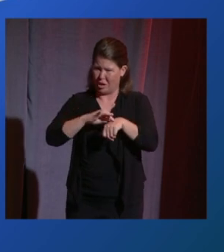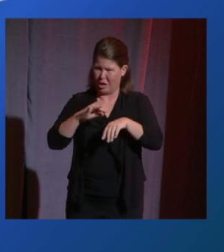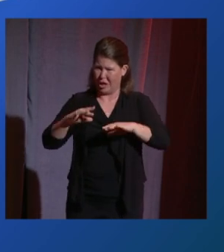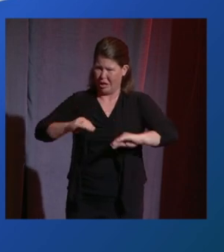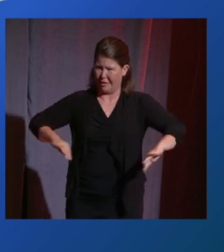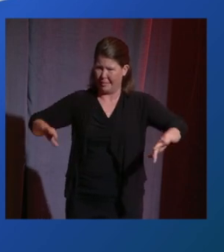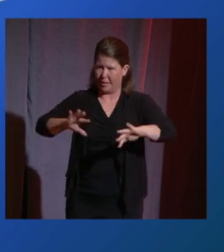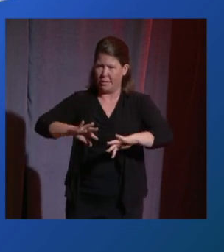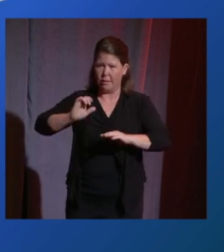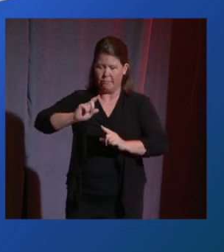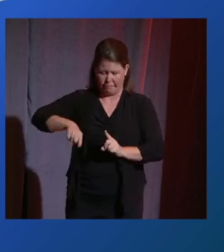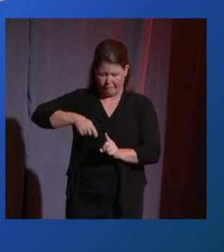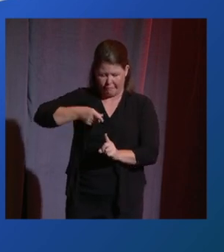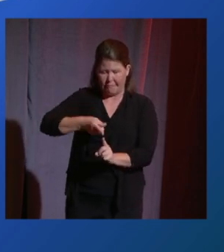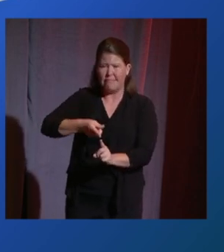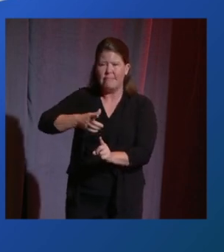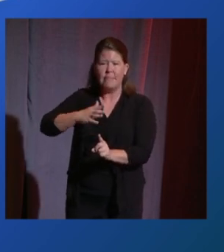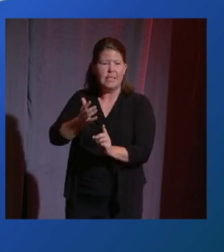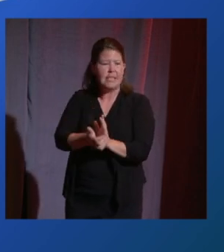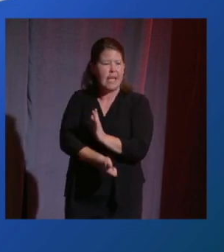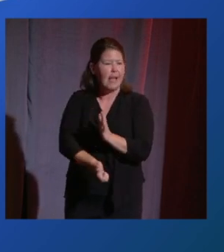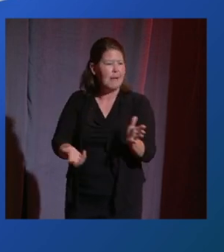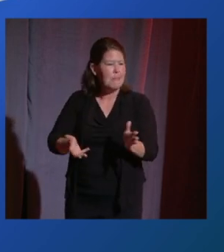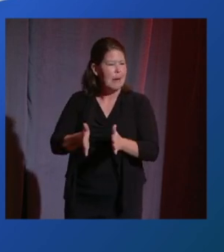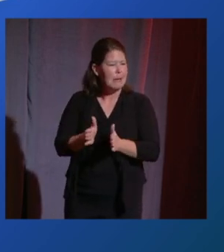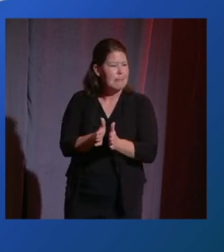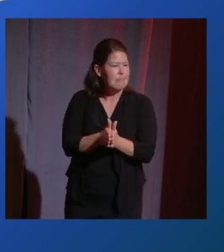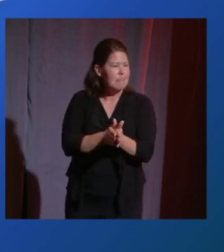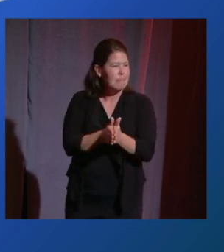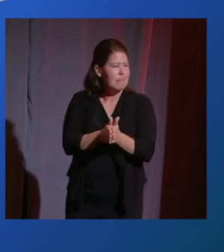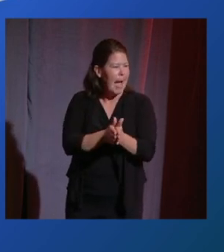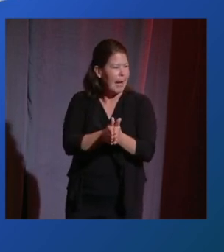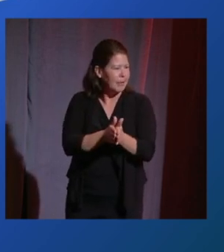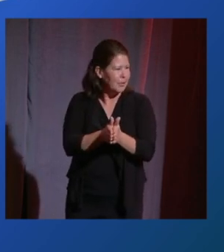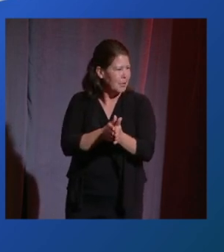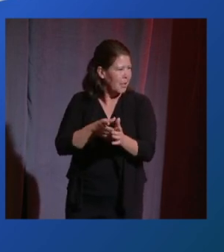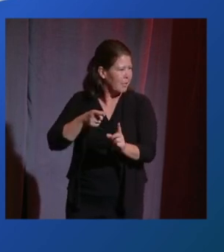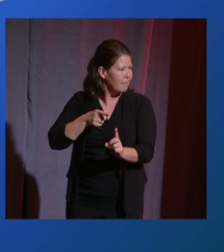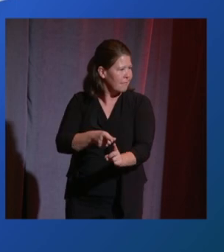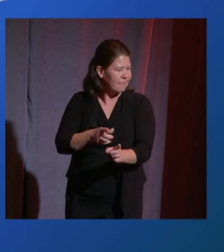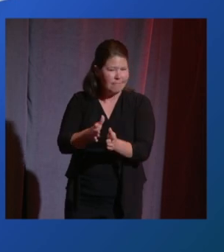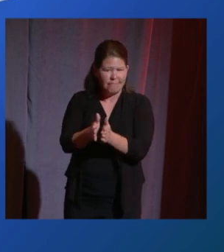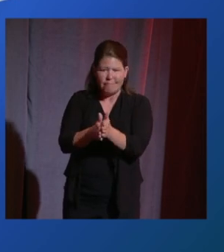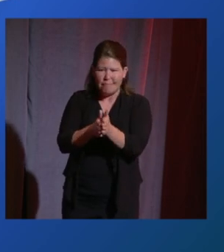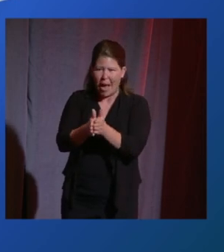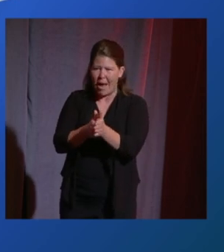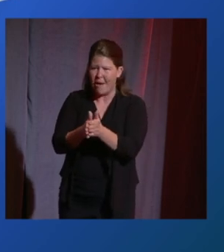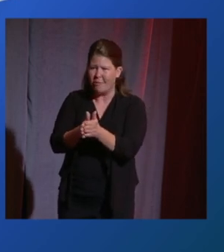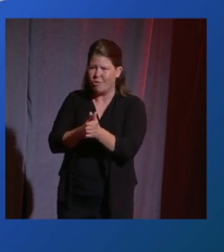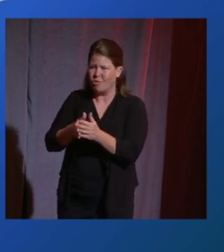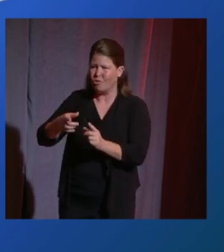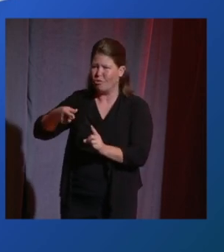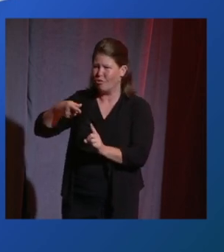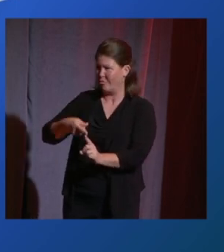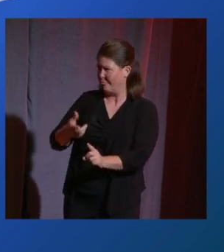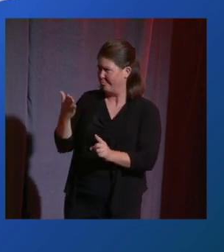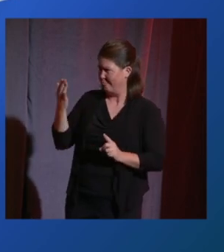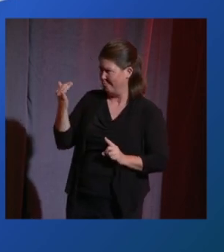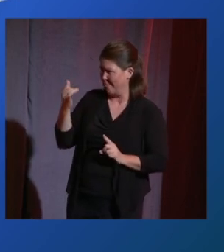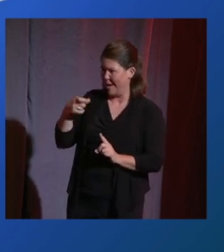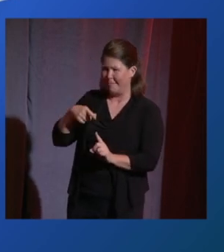is passion and passion I say that because it is not always